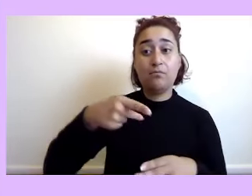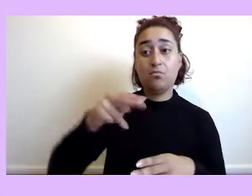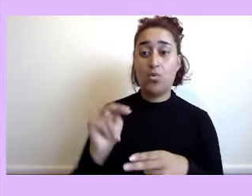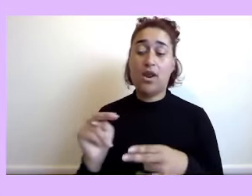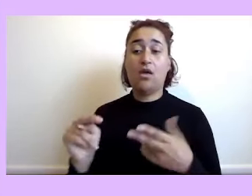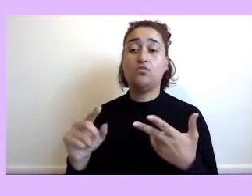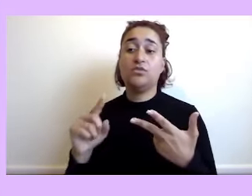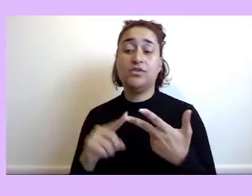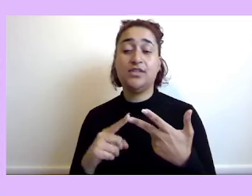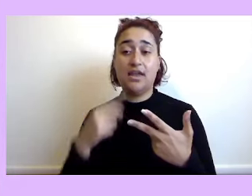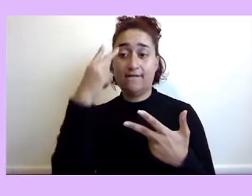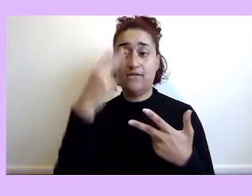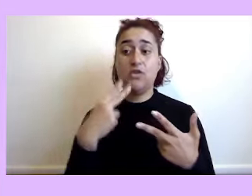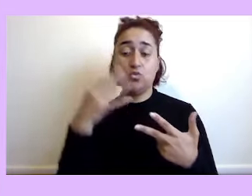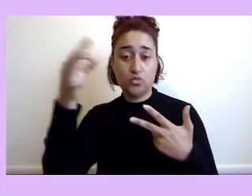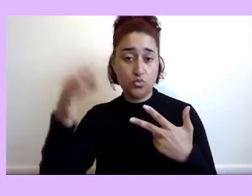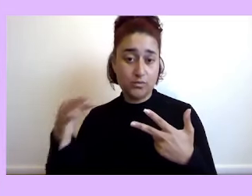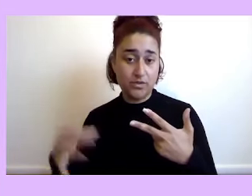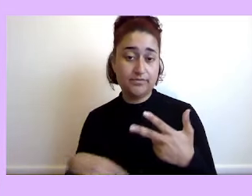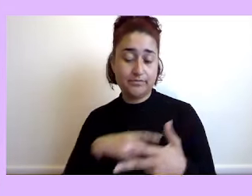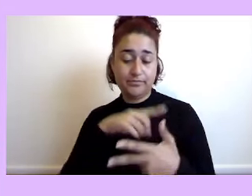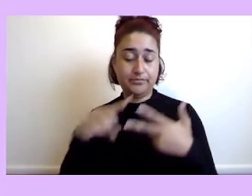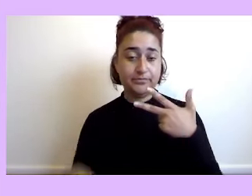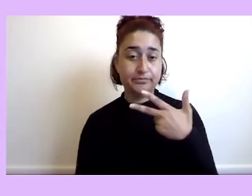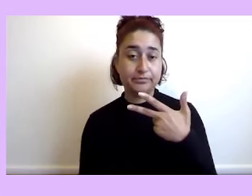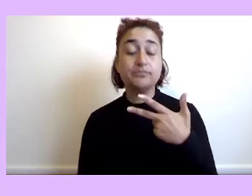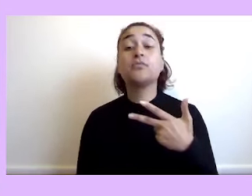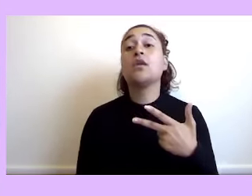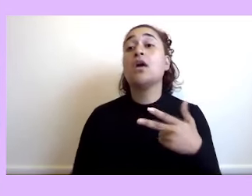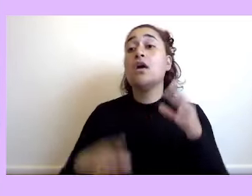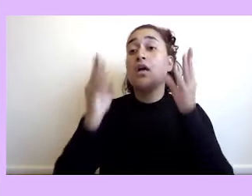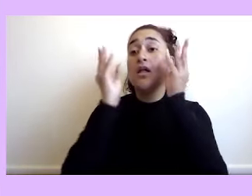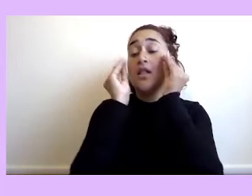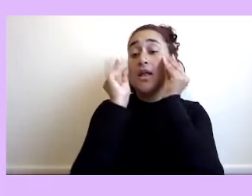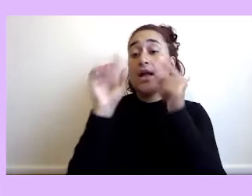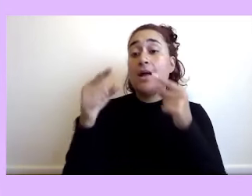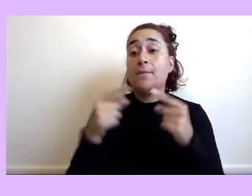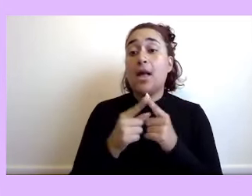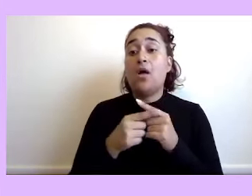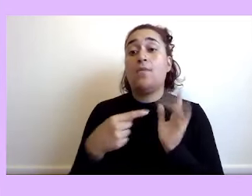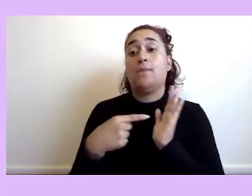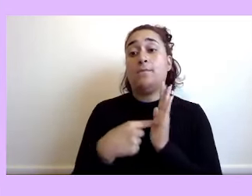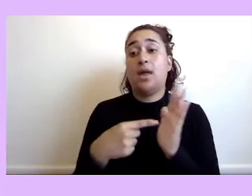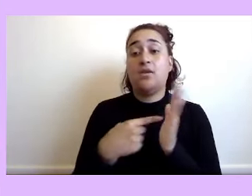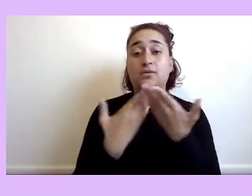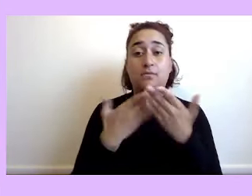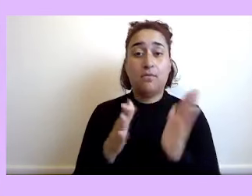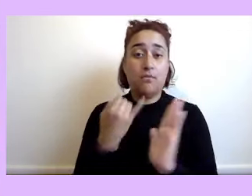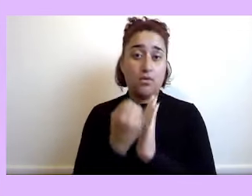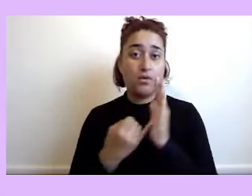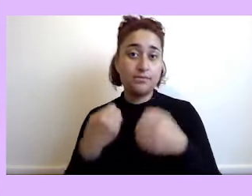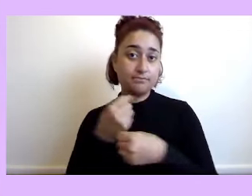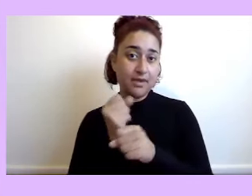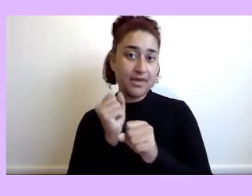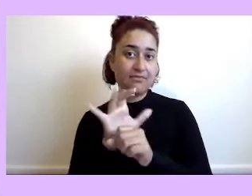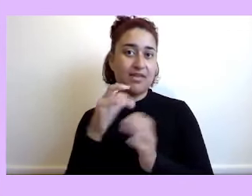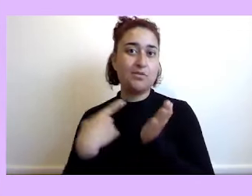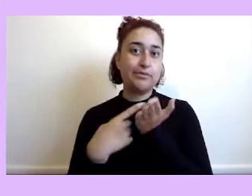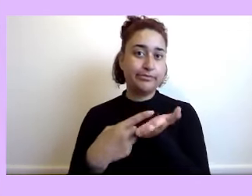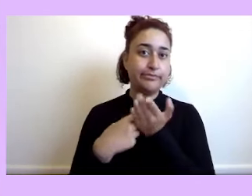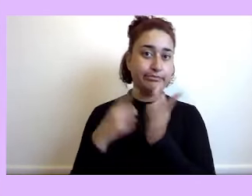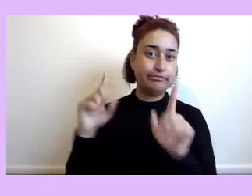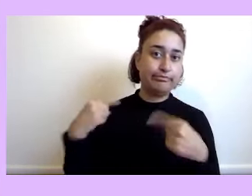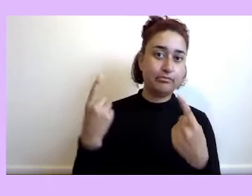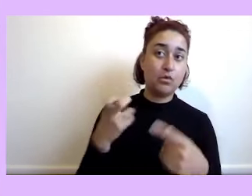once you take the mic. So thinking about the models of public art making that have been discussed or